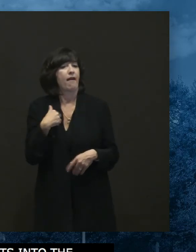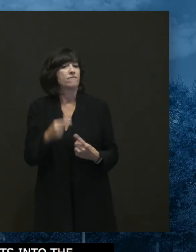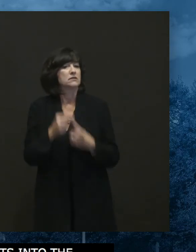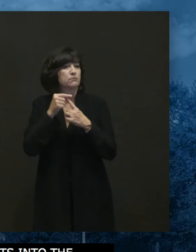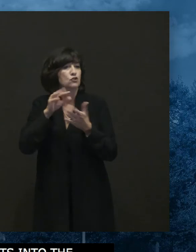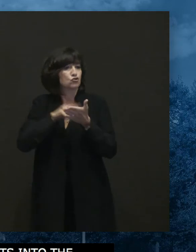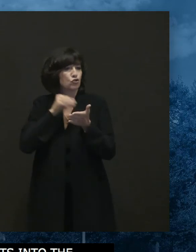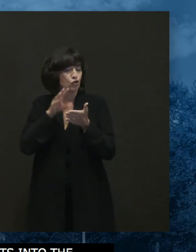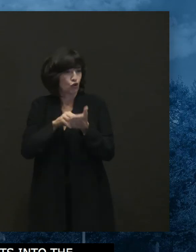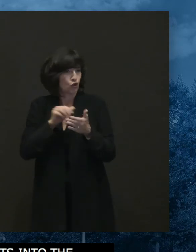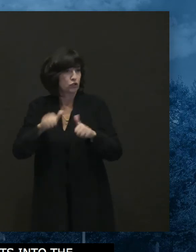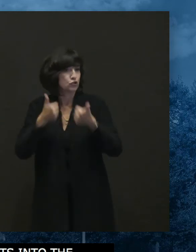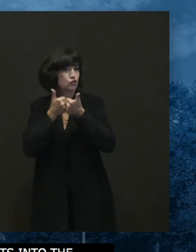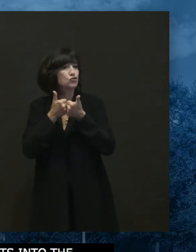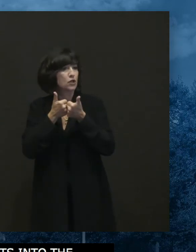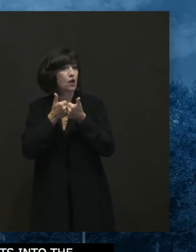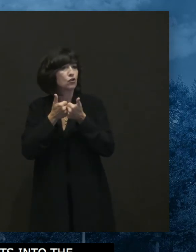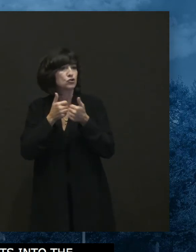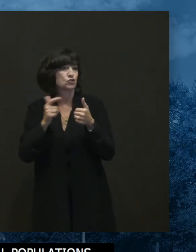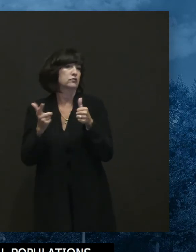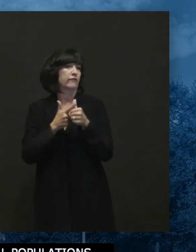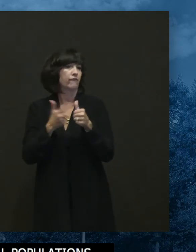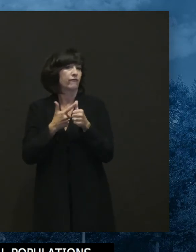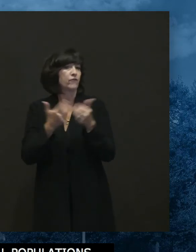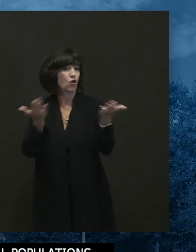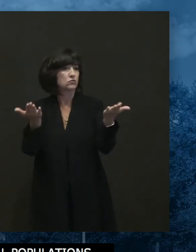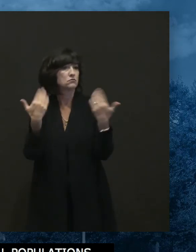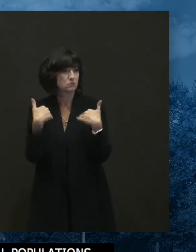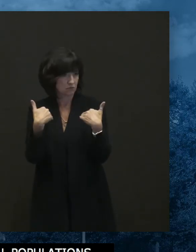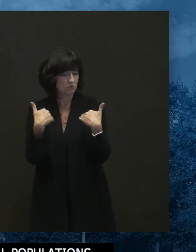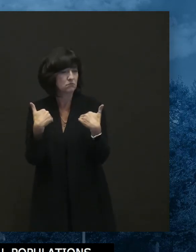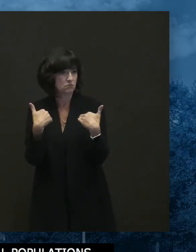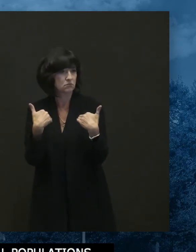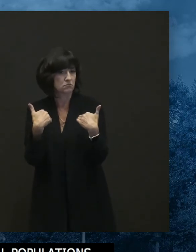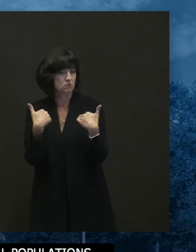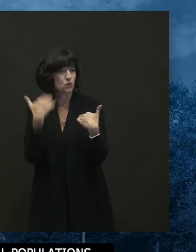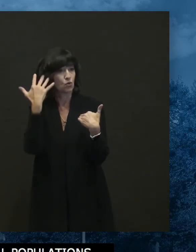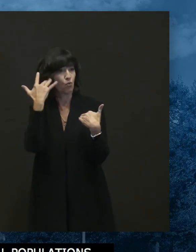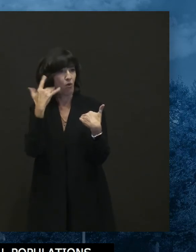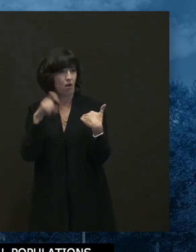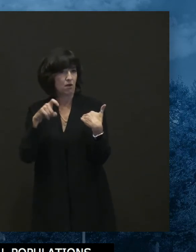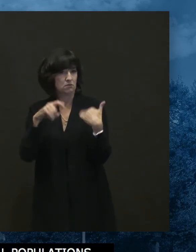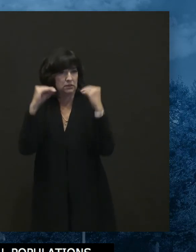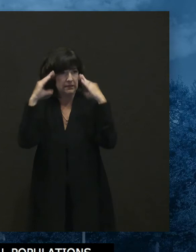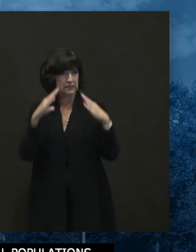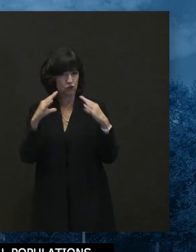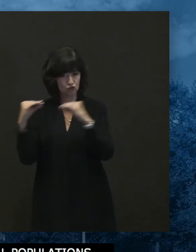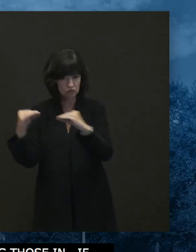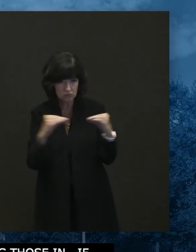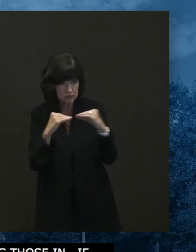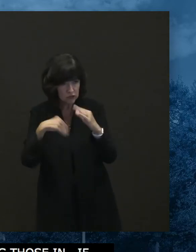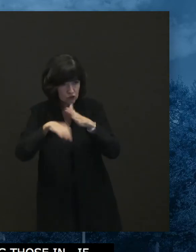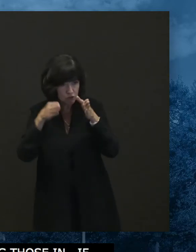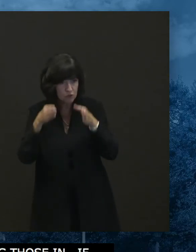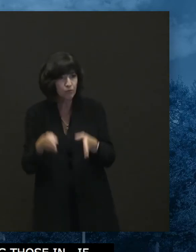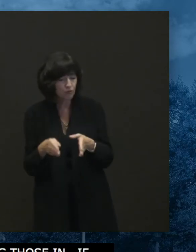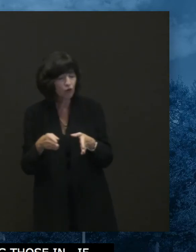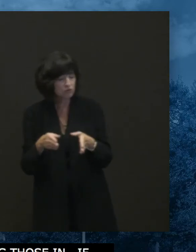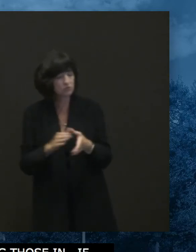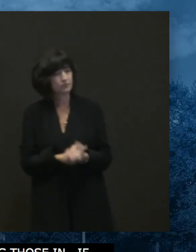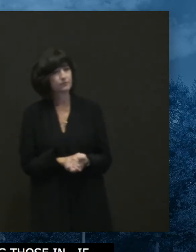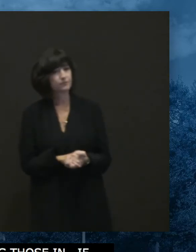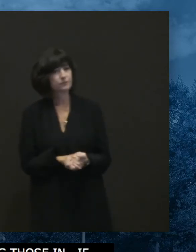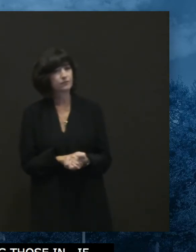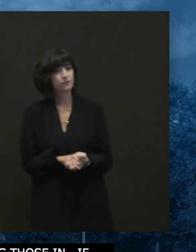to bring those in. And they, you know, if you think about the geometry of this, I talk about this, is that they've